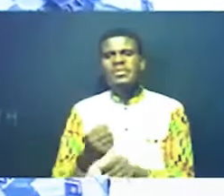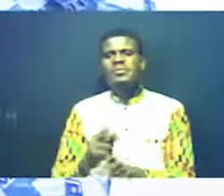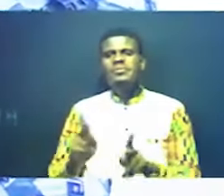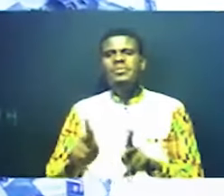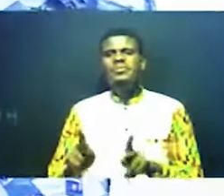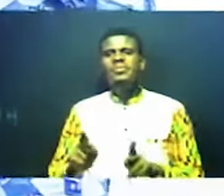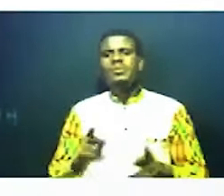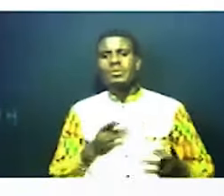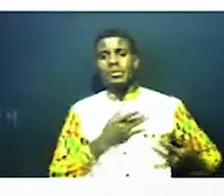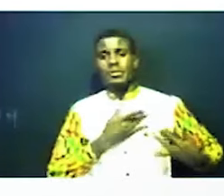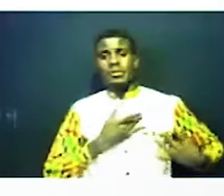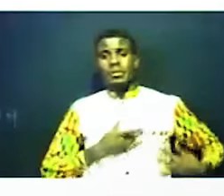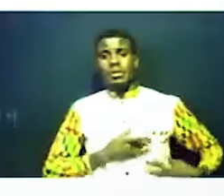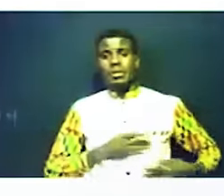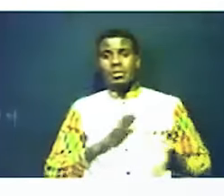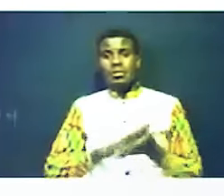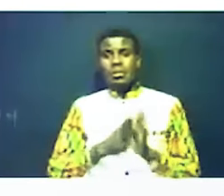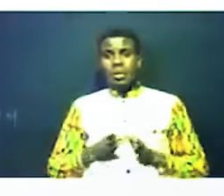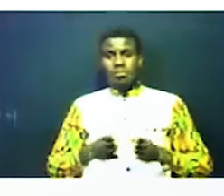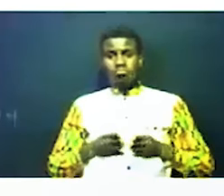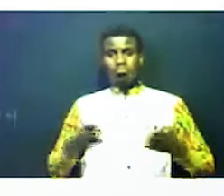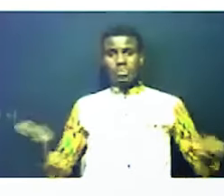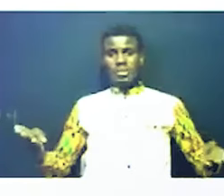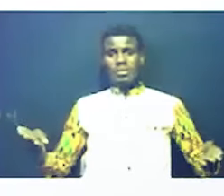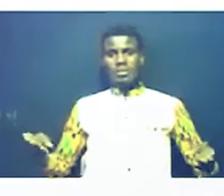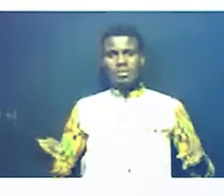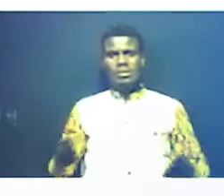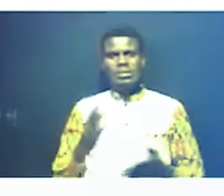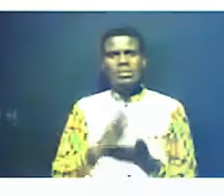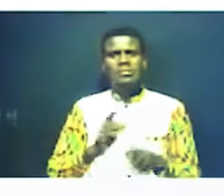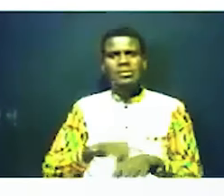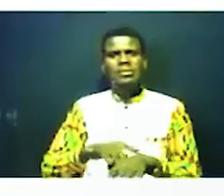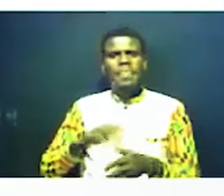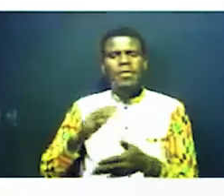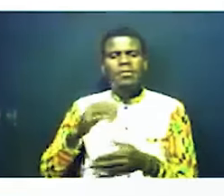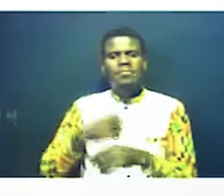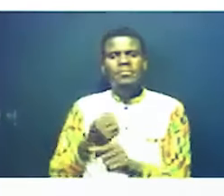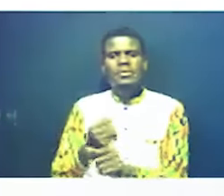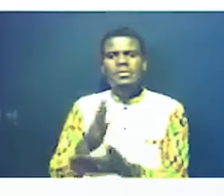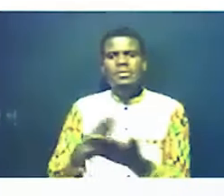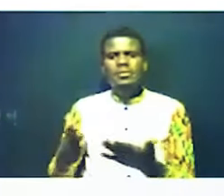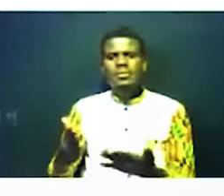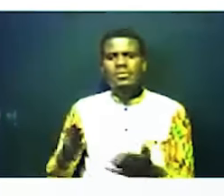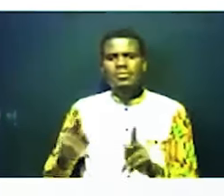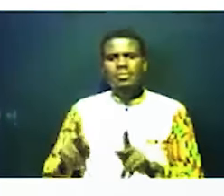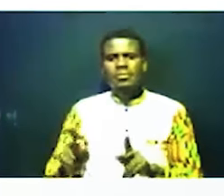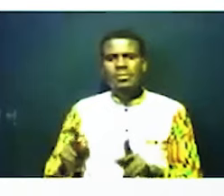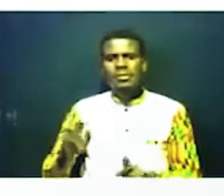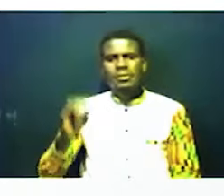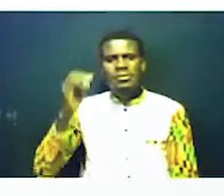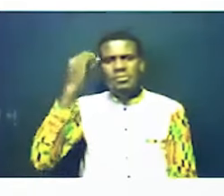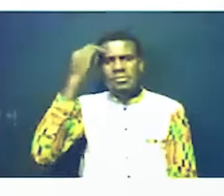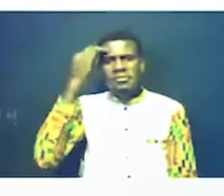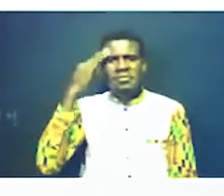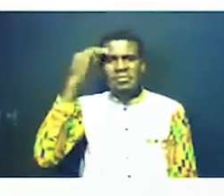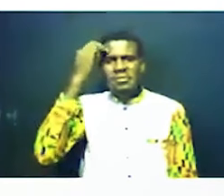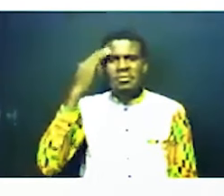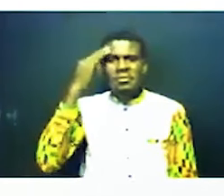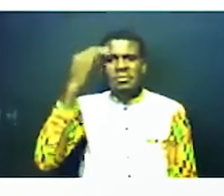causes insanity to some people. And there's contract ulcers.